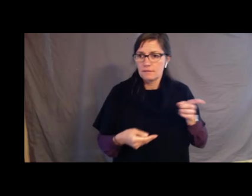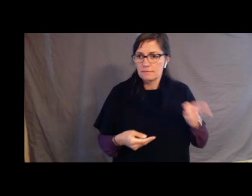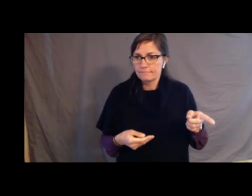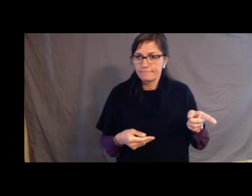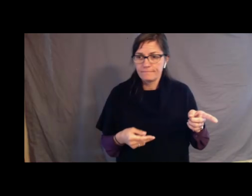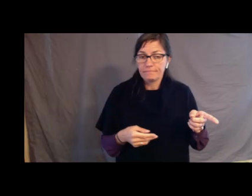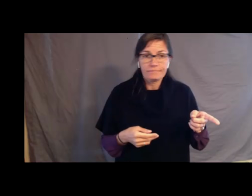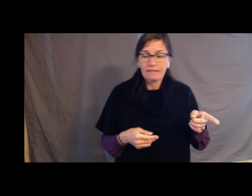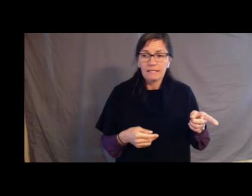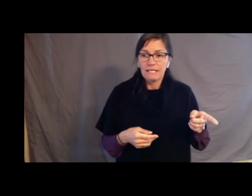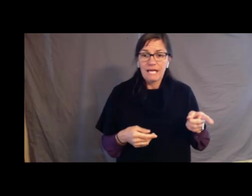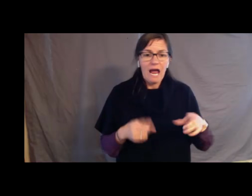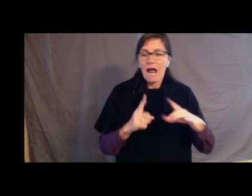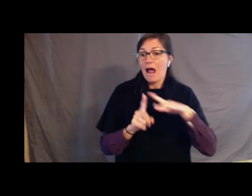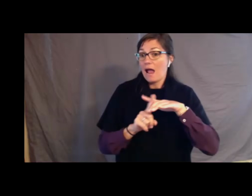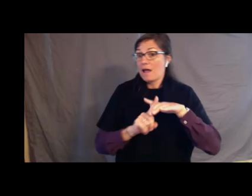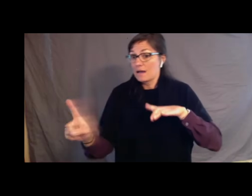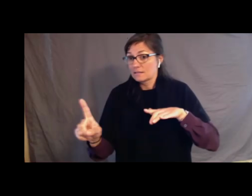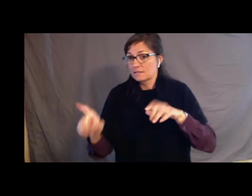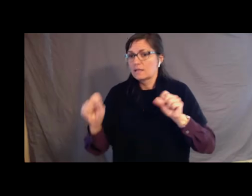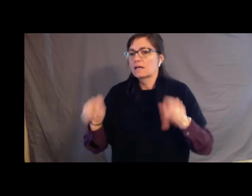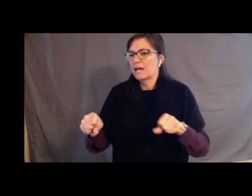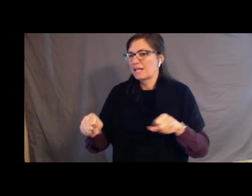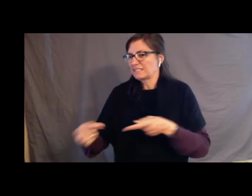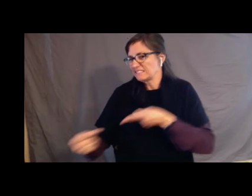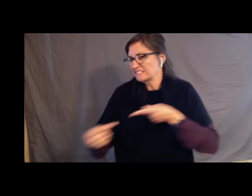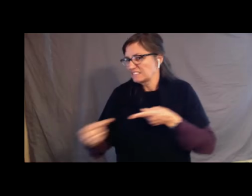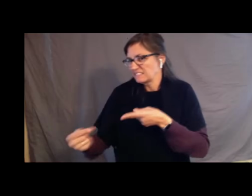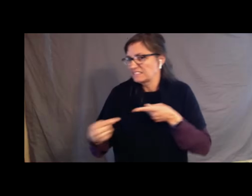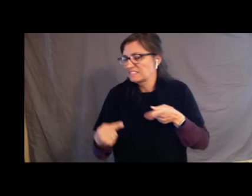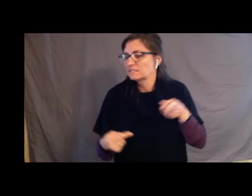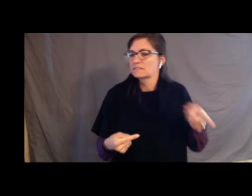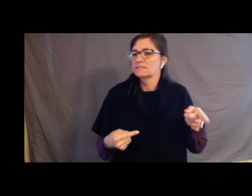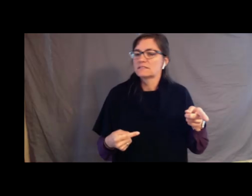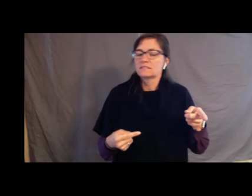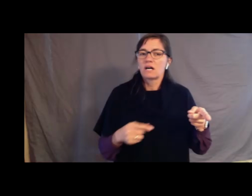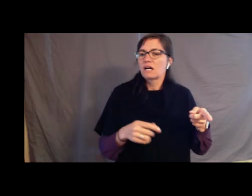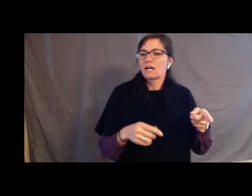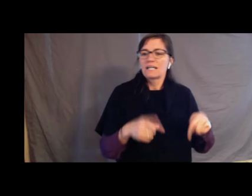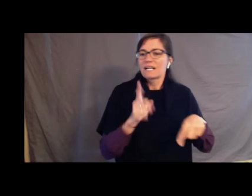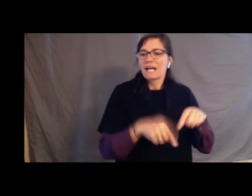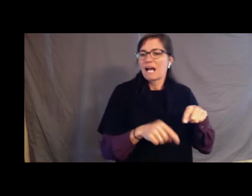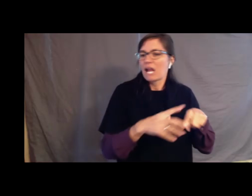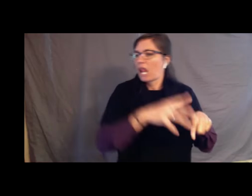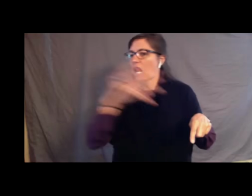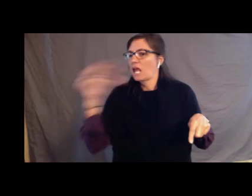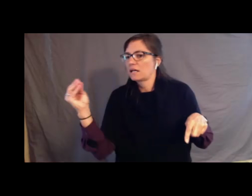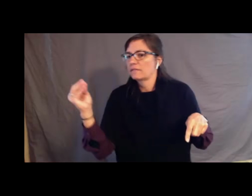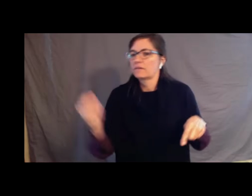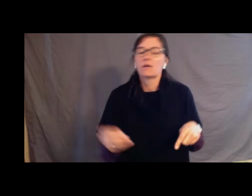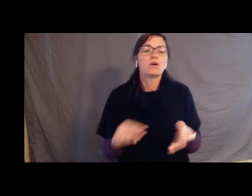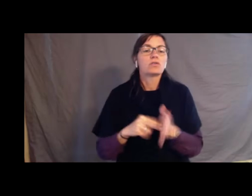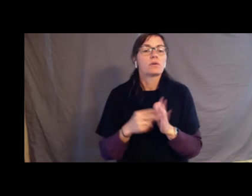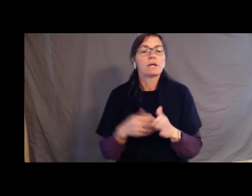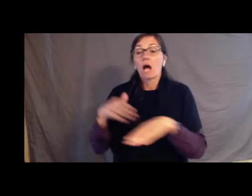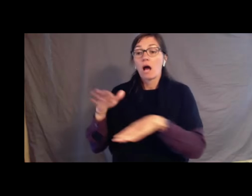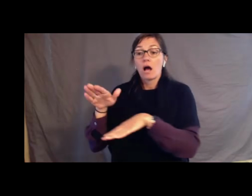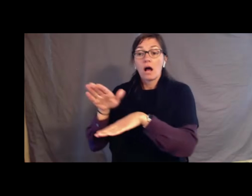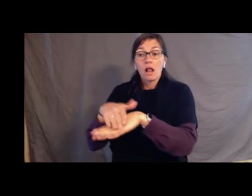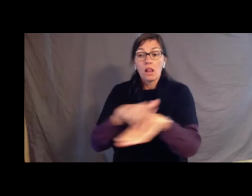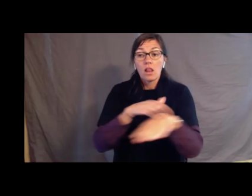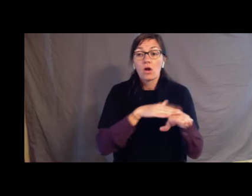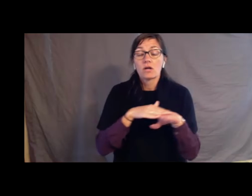exit a particular home or living situation. So there are a lot of alerting devices out there that can really help